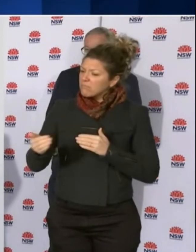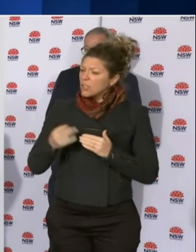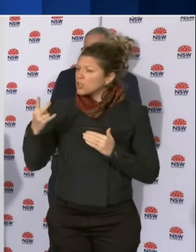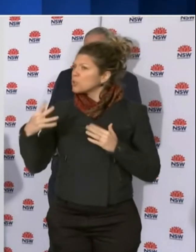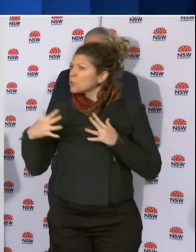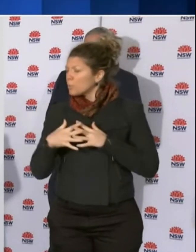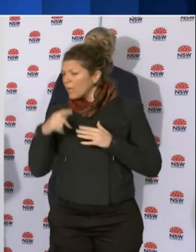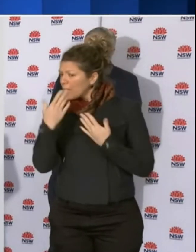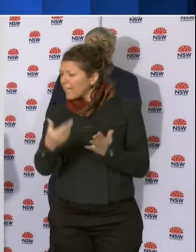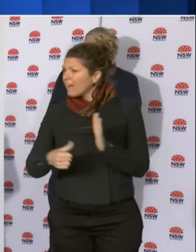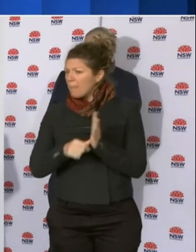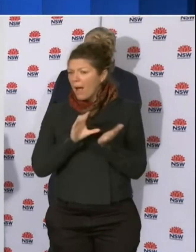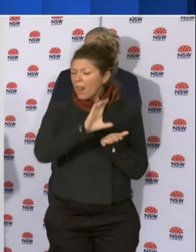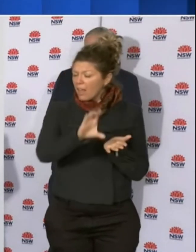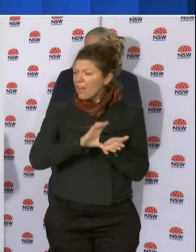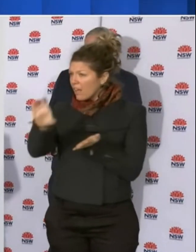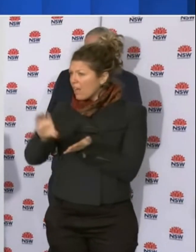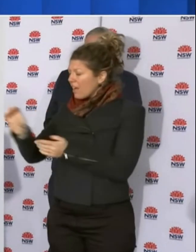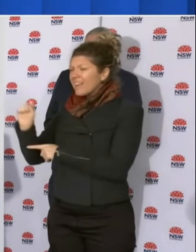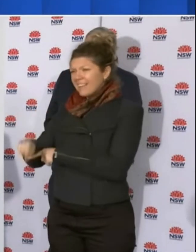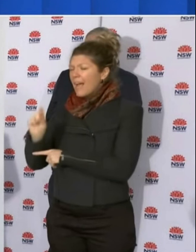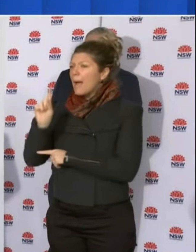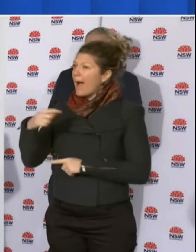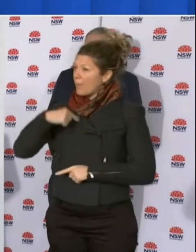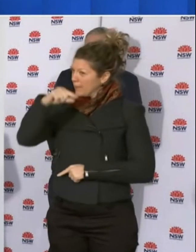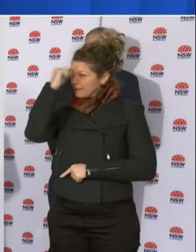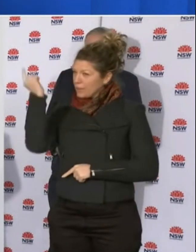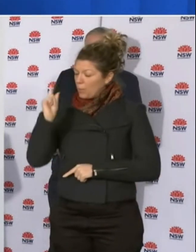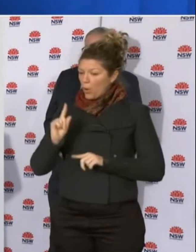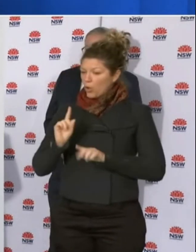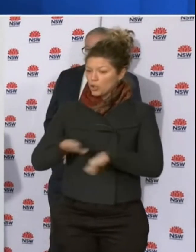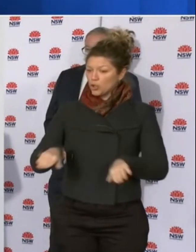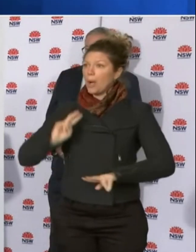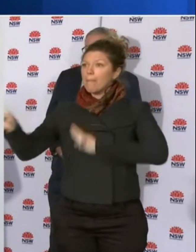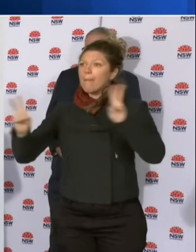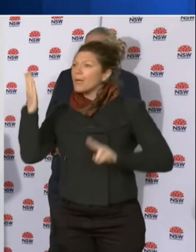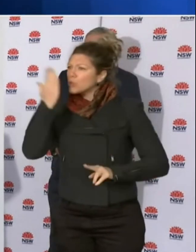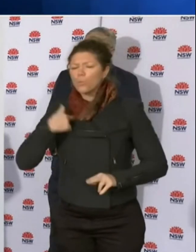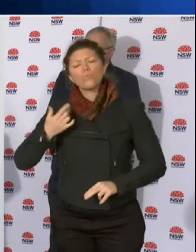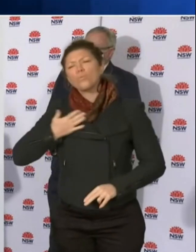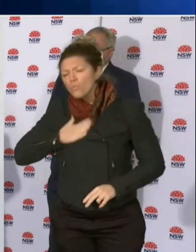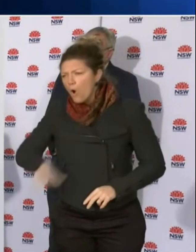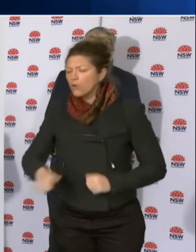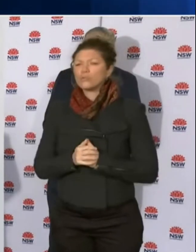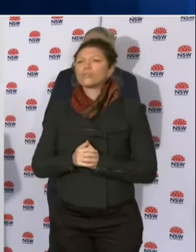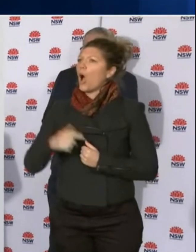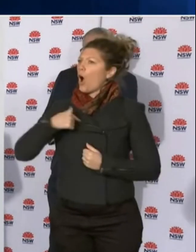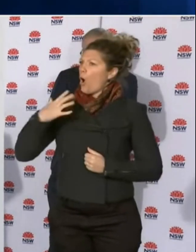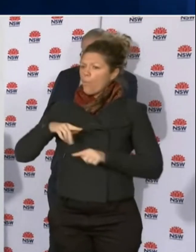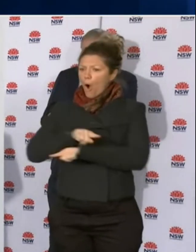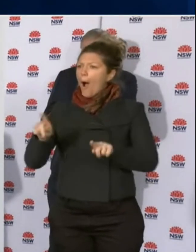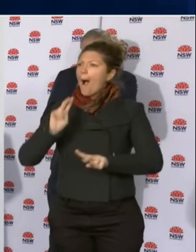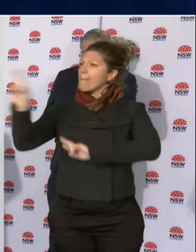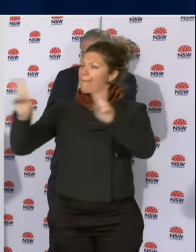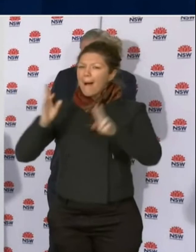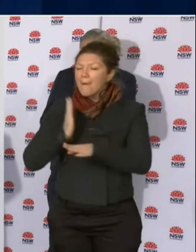also make this point that our job in getting out of this lockdown is to get kids back to school as quickly as possible, is to get people in their